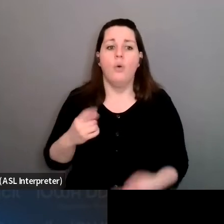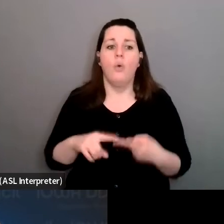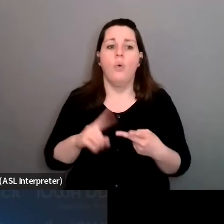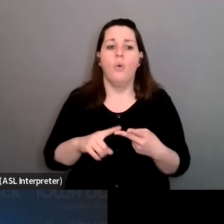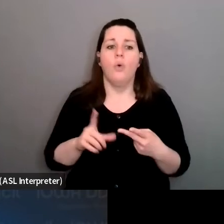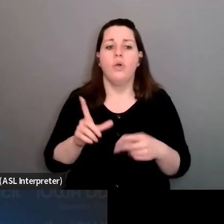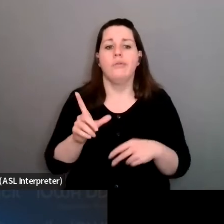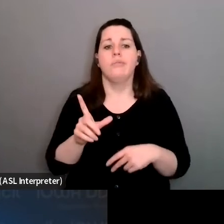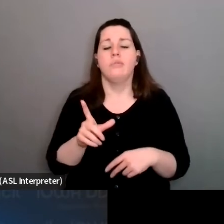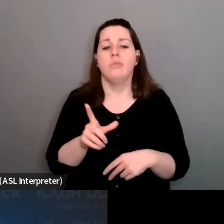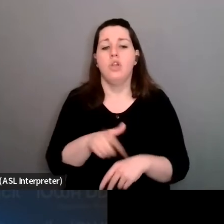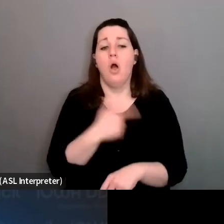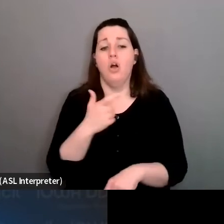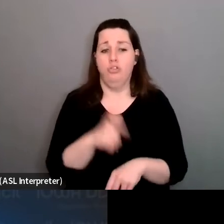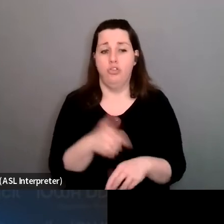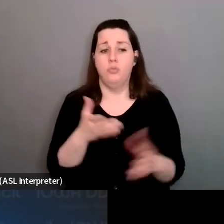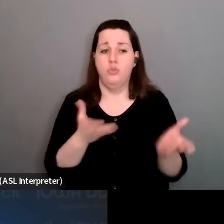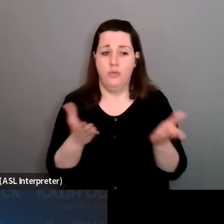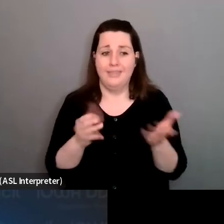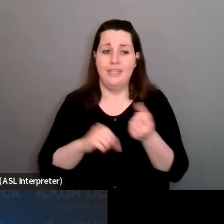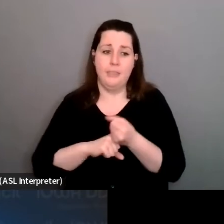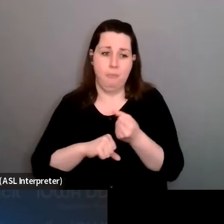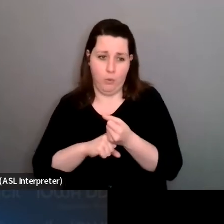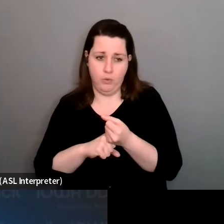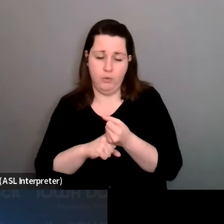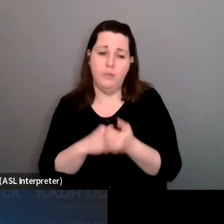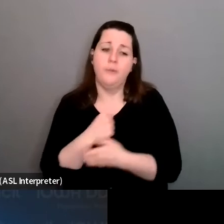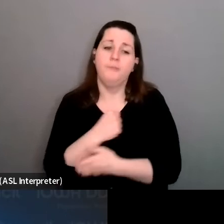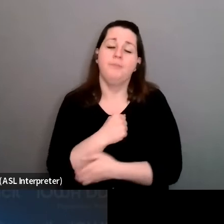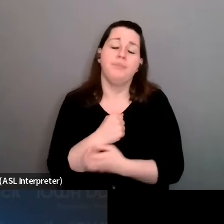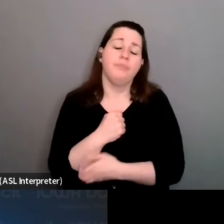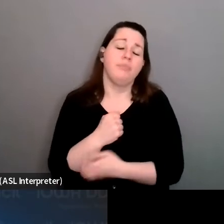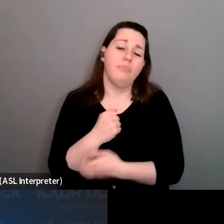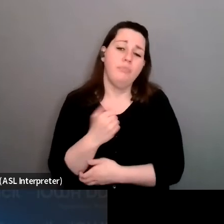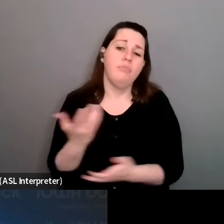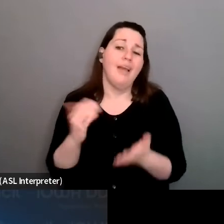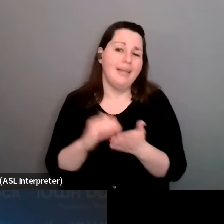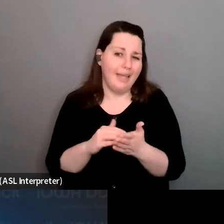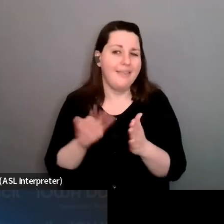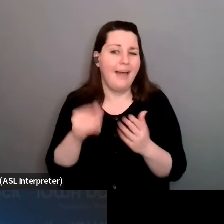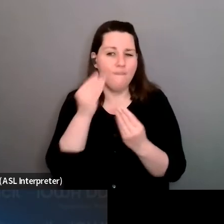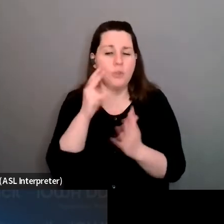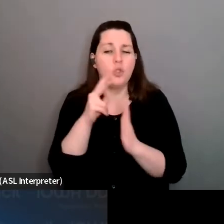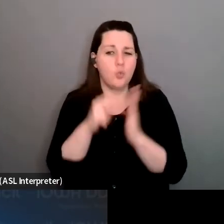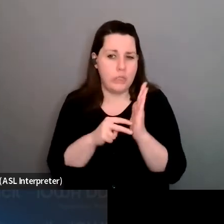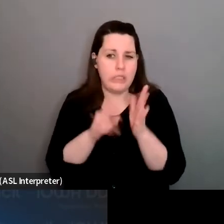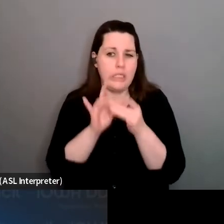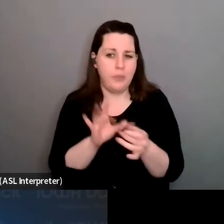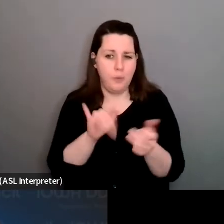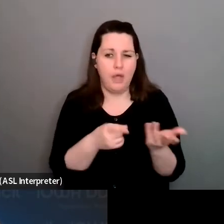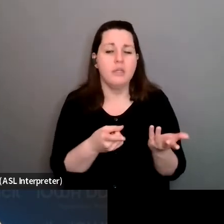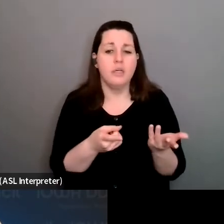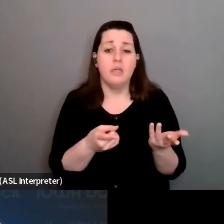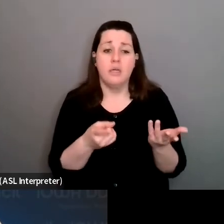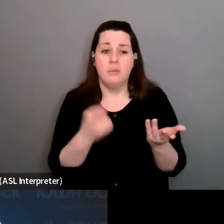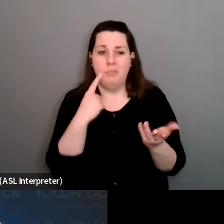long-term services and supports. Again, we would encourage people to read the information about that. We just wanted to give that